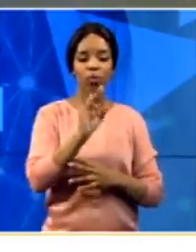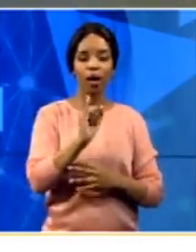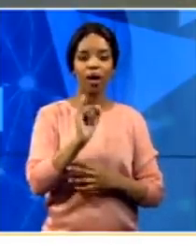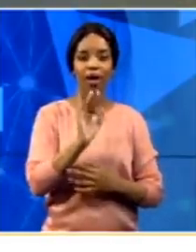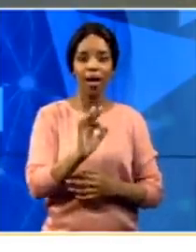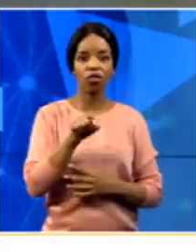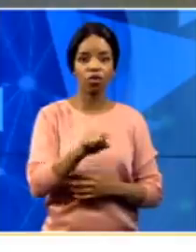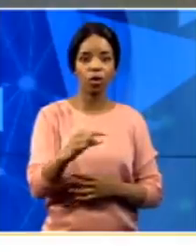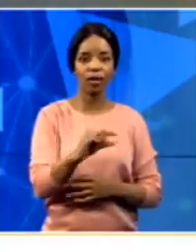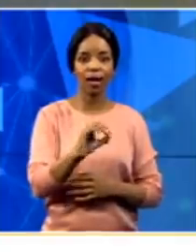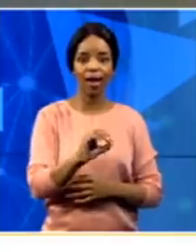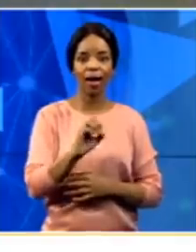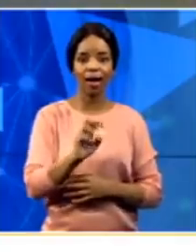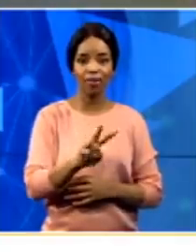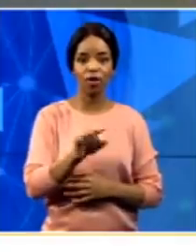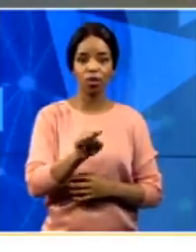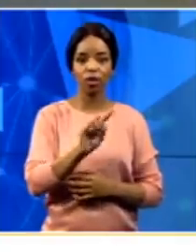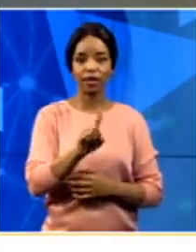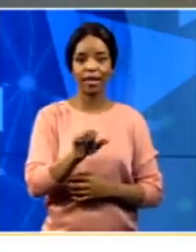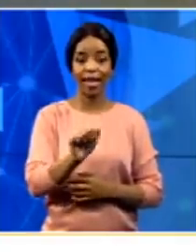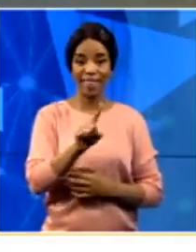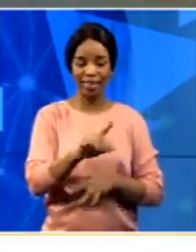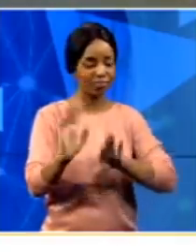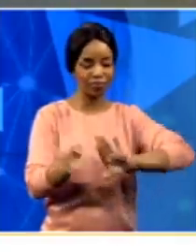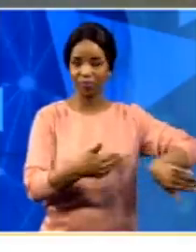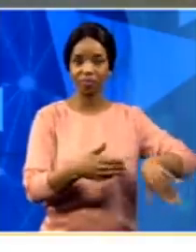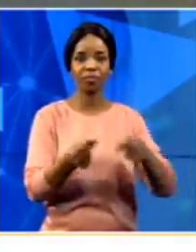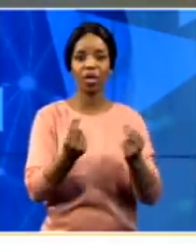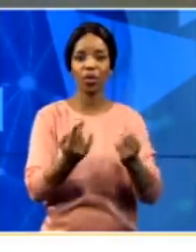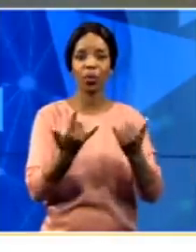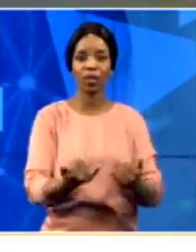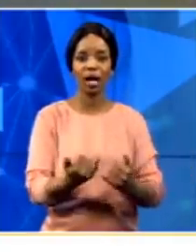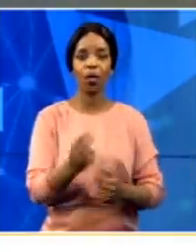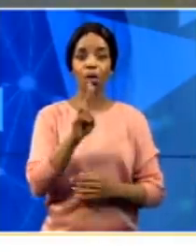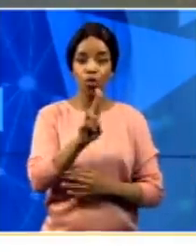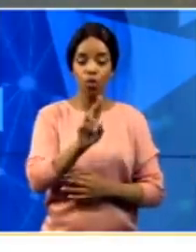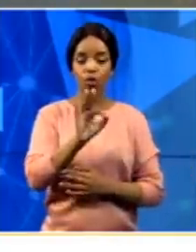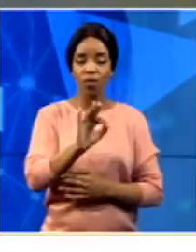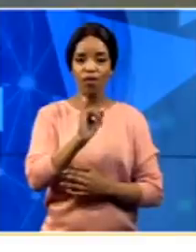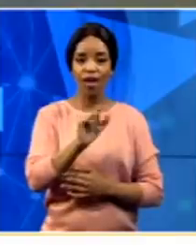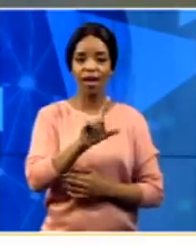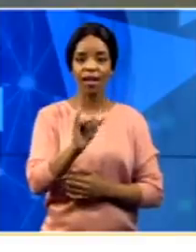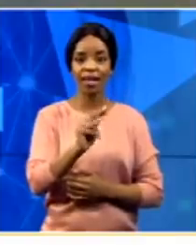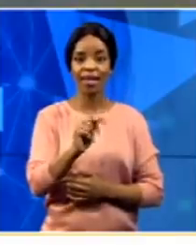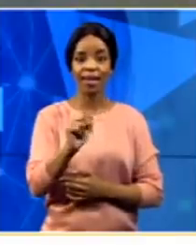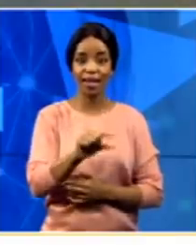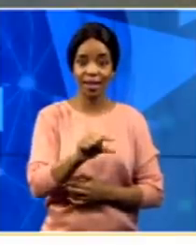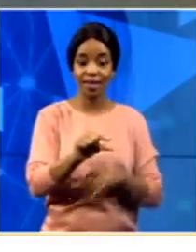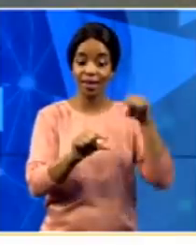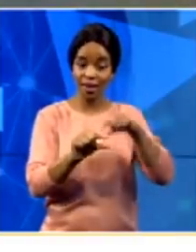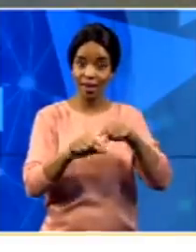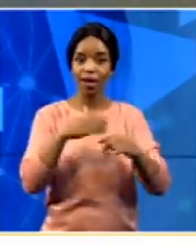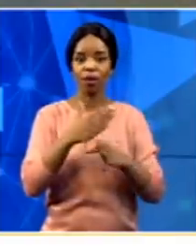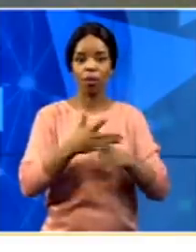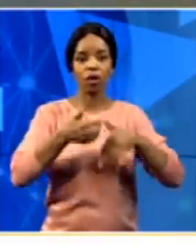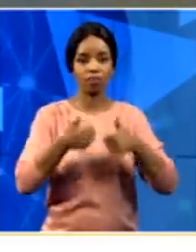uif.gov.za, don't go there. Go to this new one that you've given out, ufiling.co.za, and that one is working much better. So I hope that that's